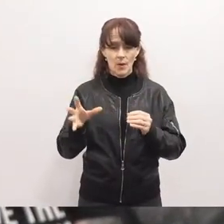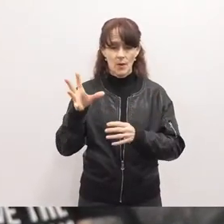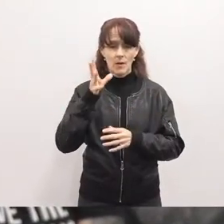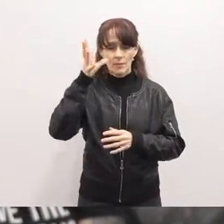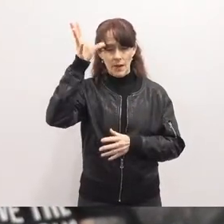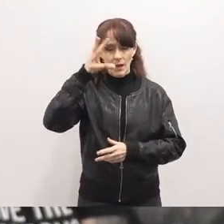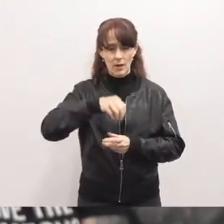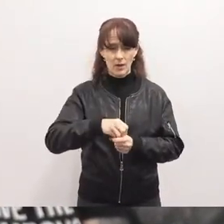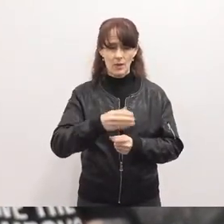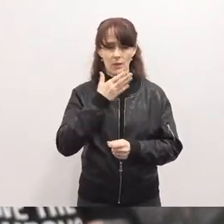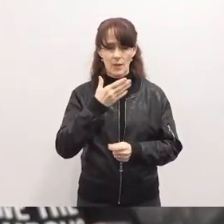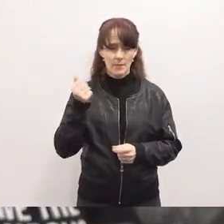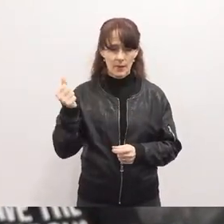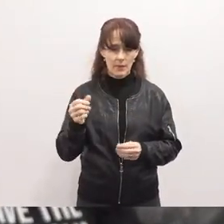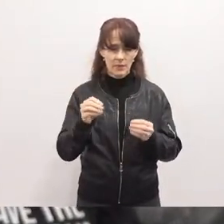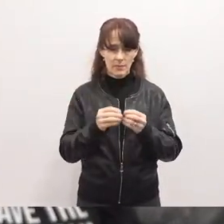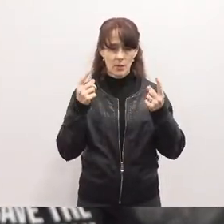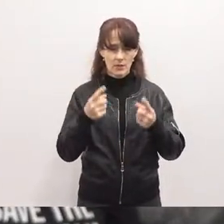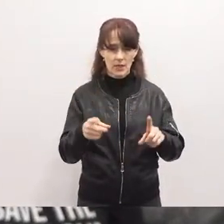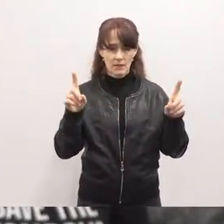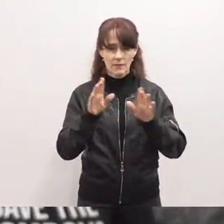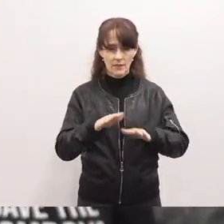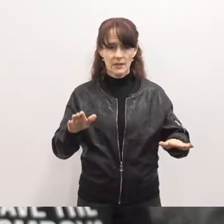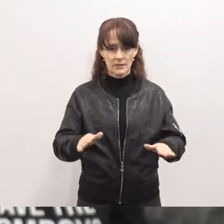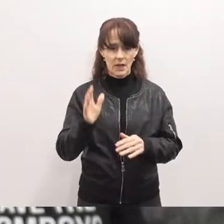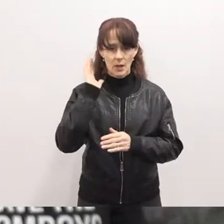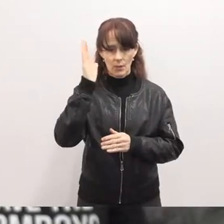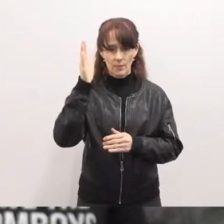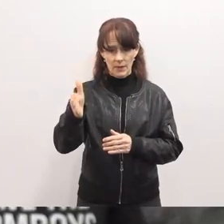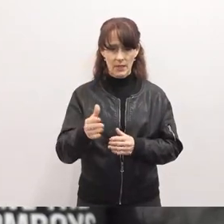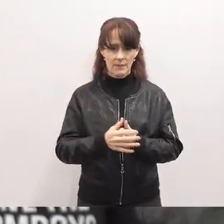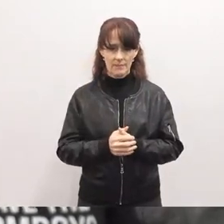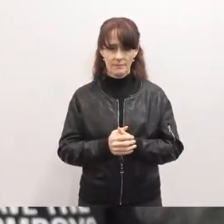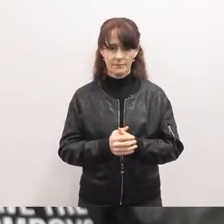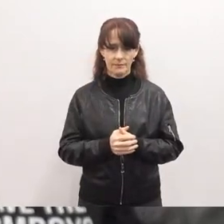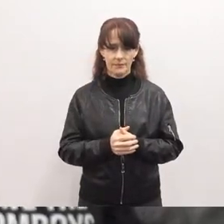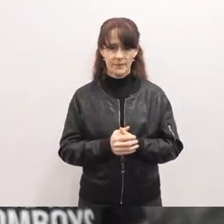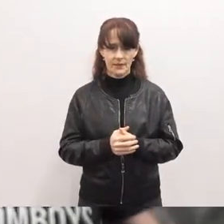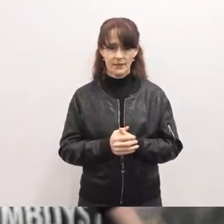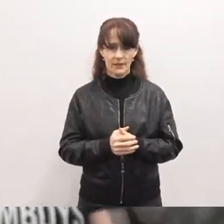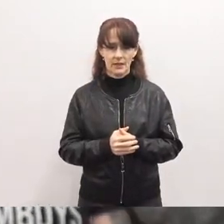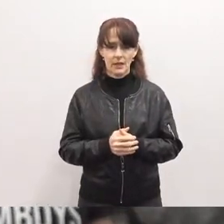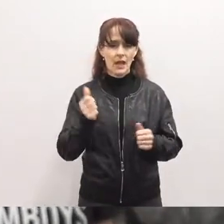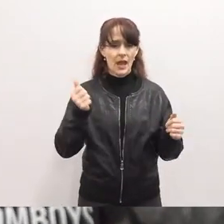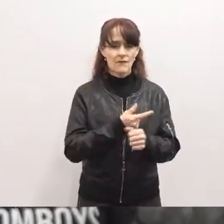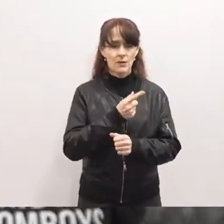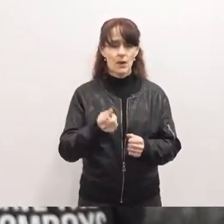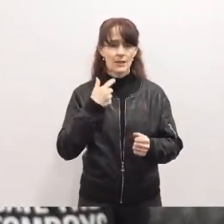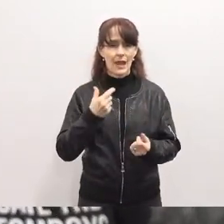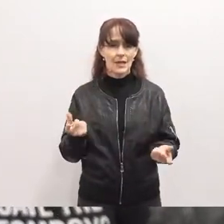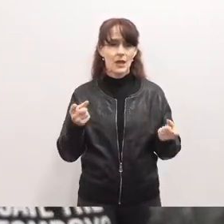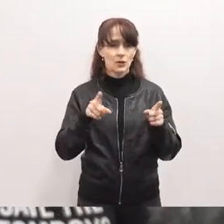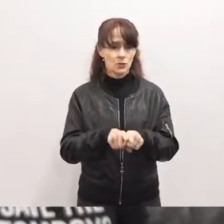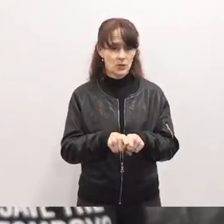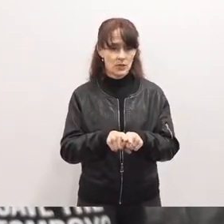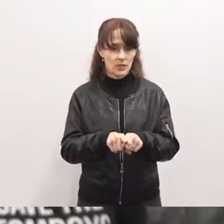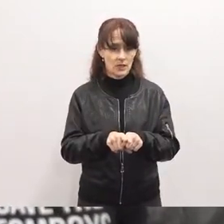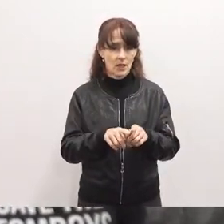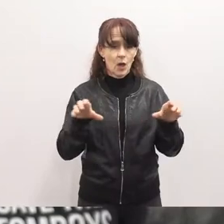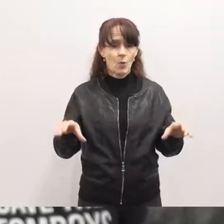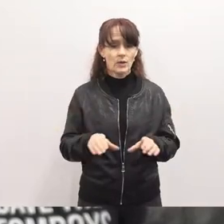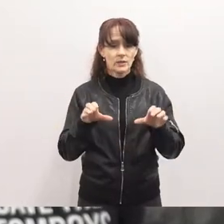involvement, the better, the more successful the child is going to be. And I feel like everybody can agree on that. What this is doing, though,